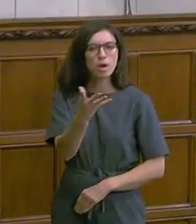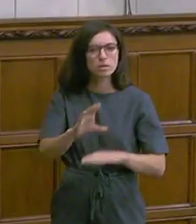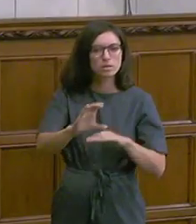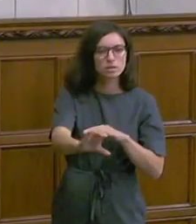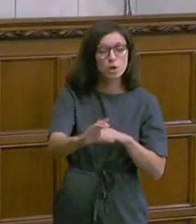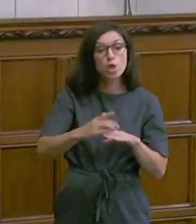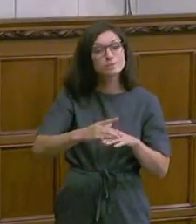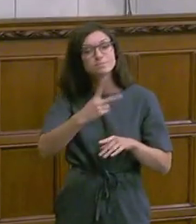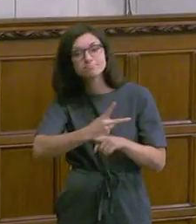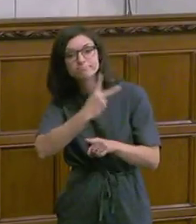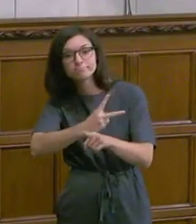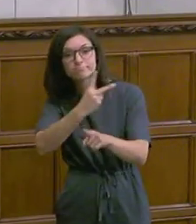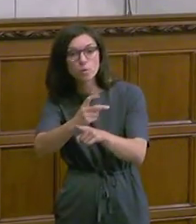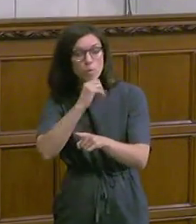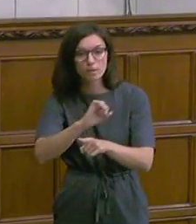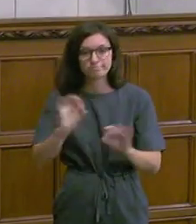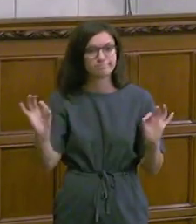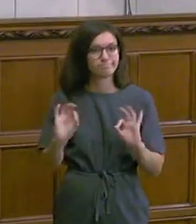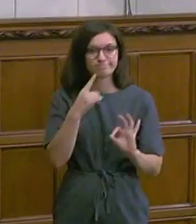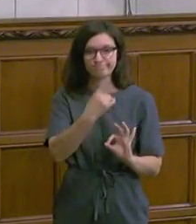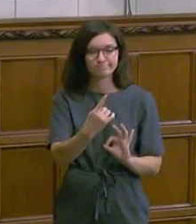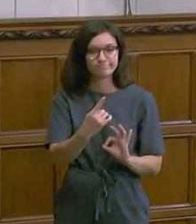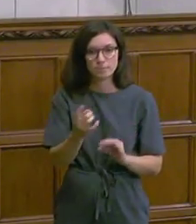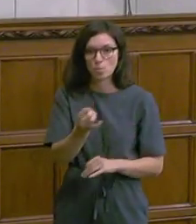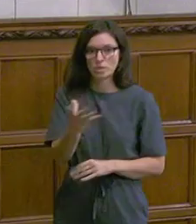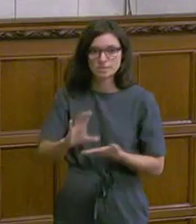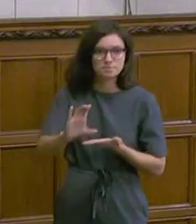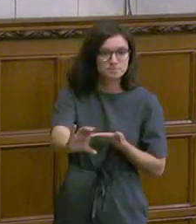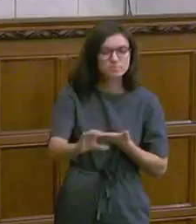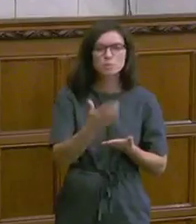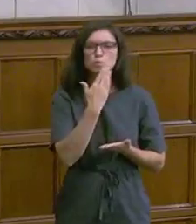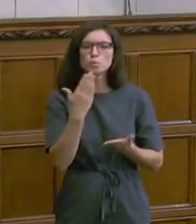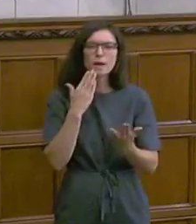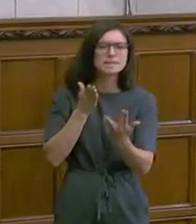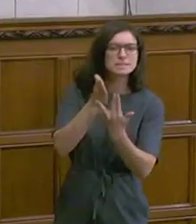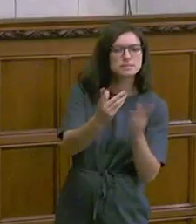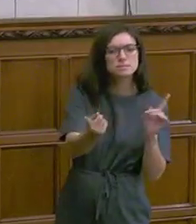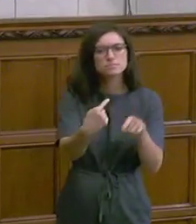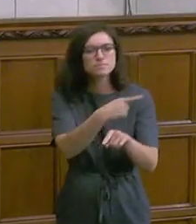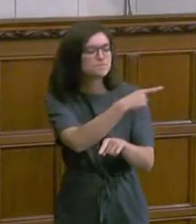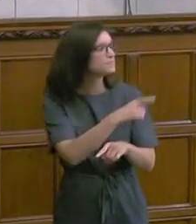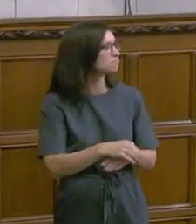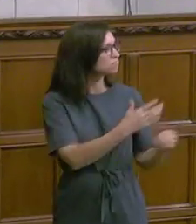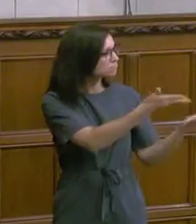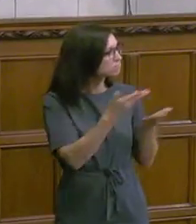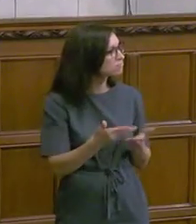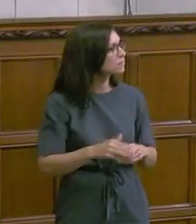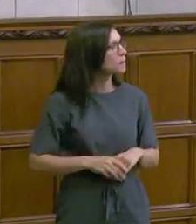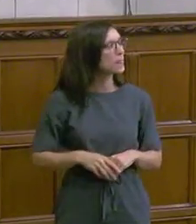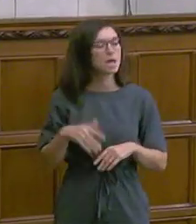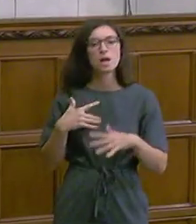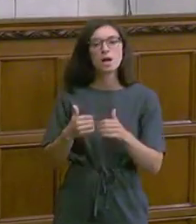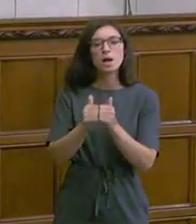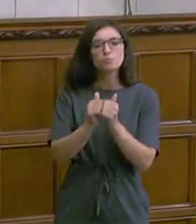that people are crying out for. Of course, with pleasure. I'm very grateful, and up in the North East we